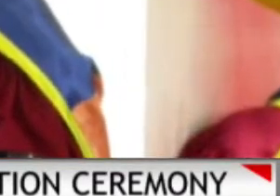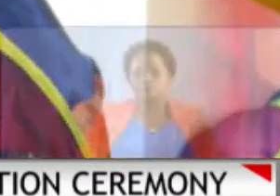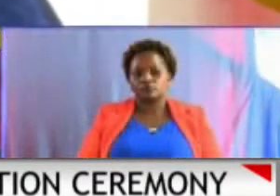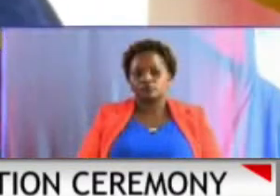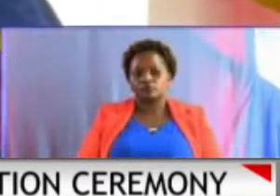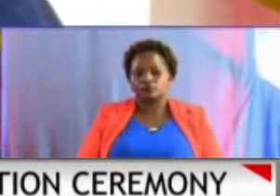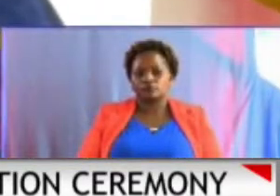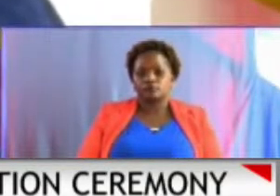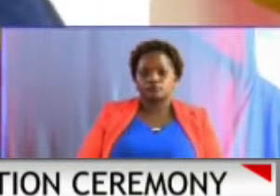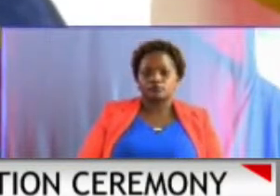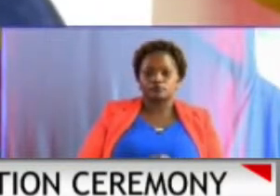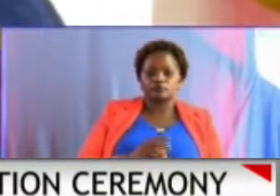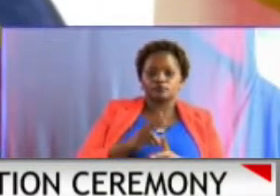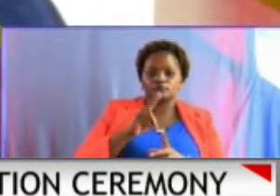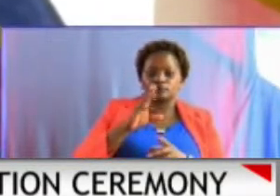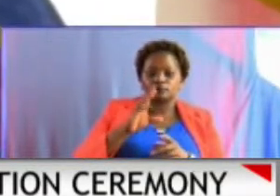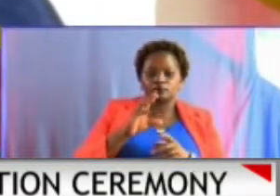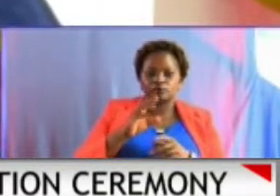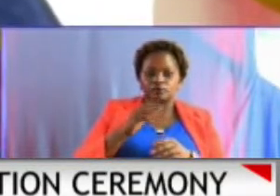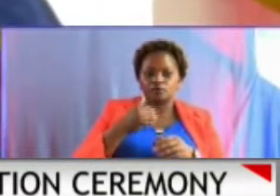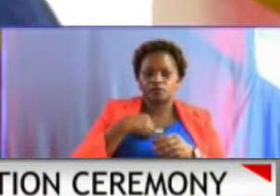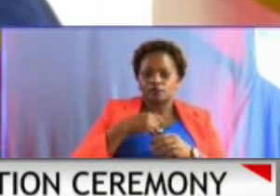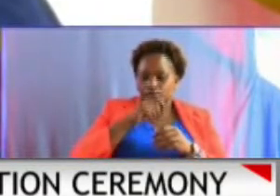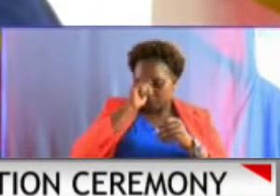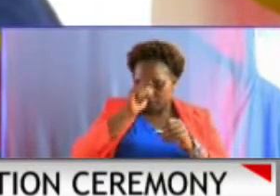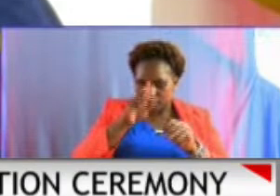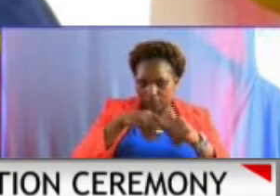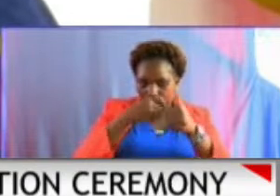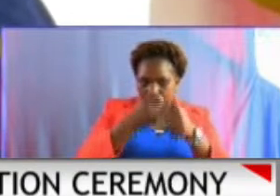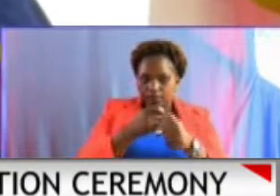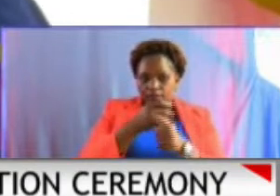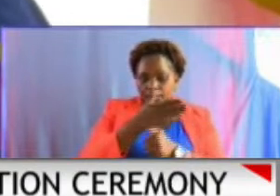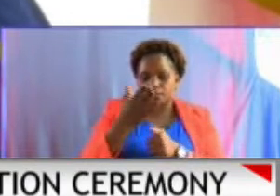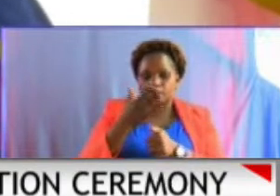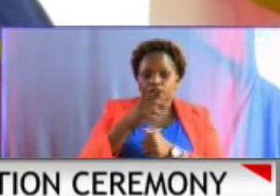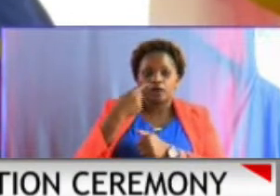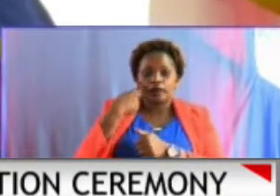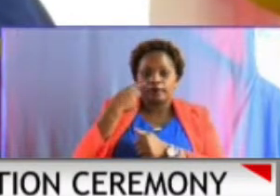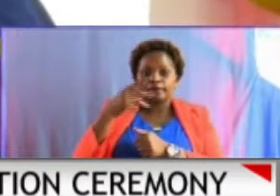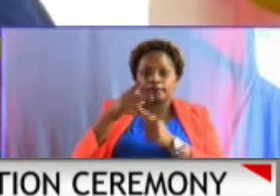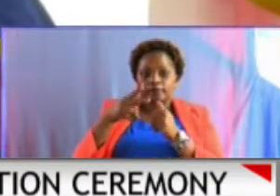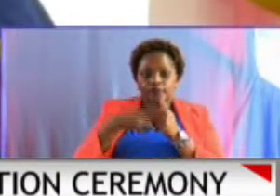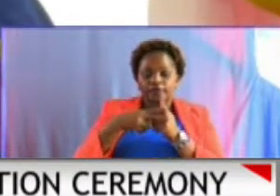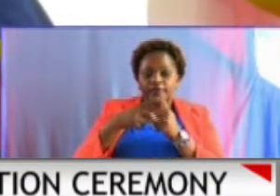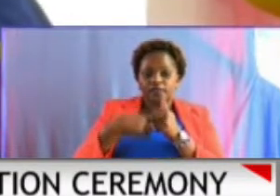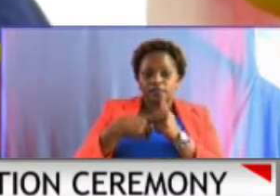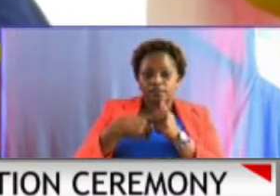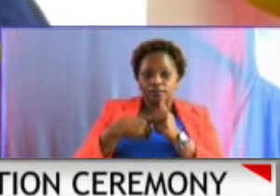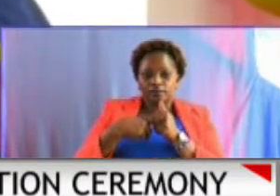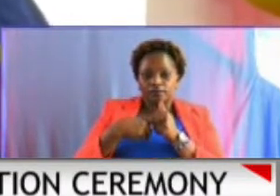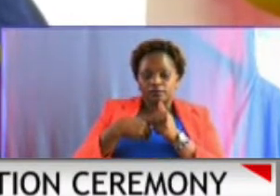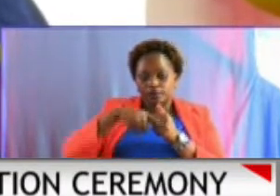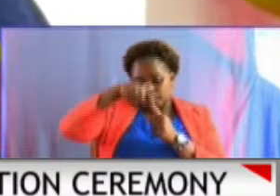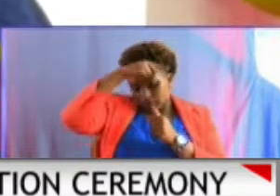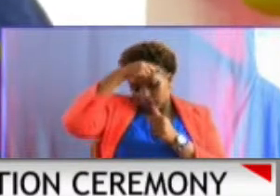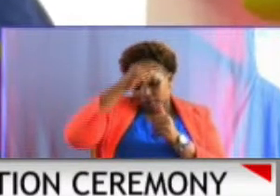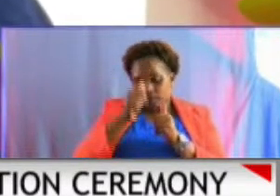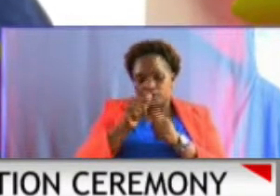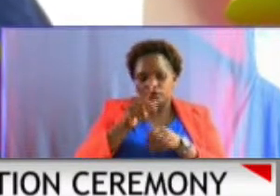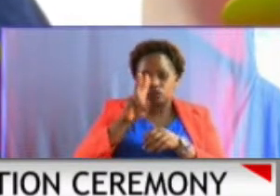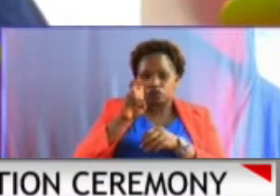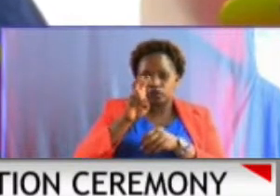Mr. Chancellor, sir, I have the honor to present the following 176 graduates who during